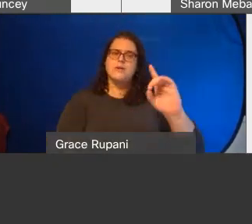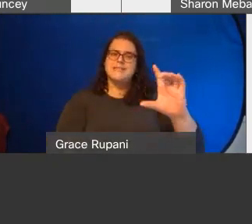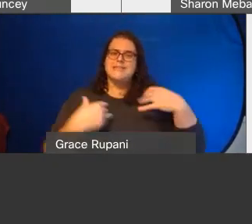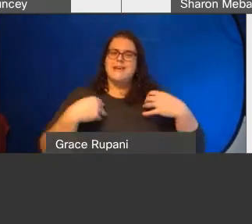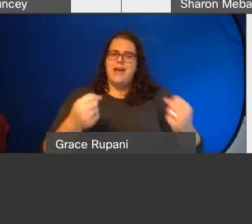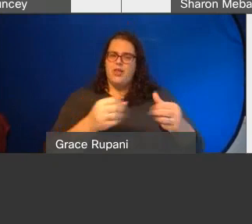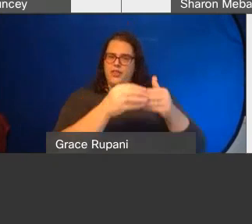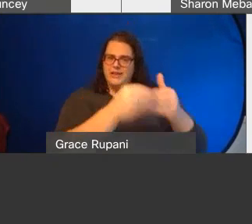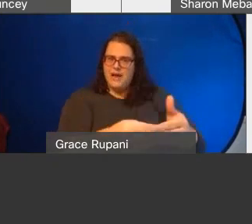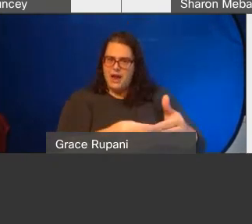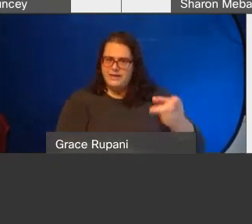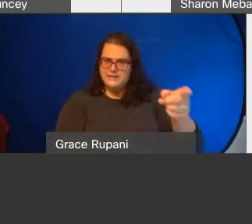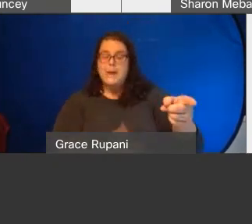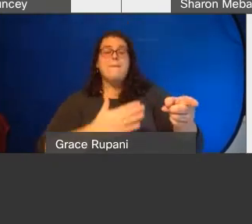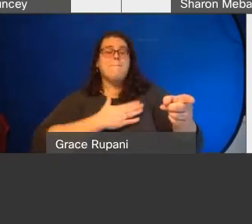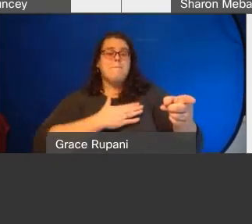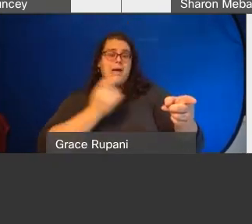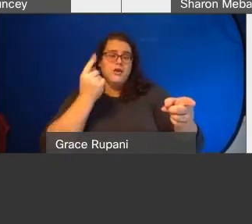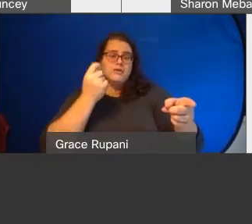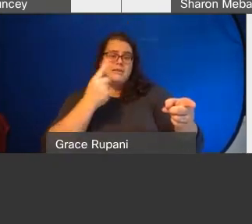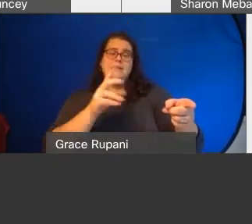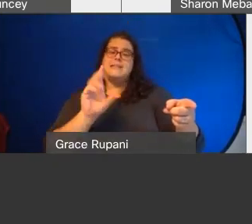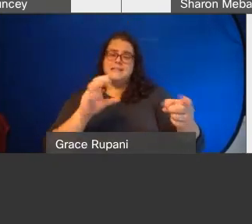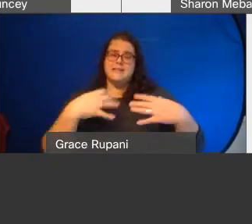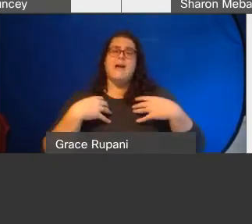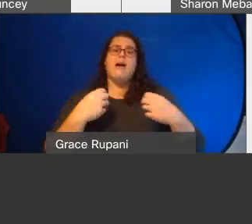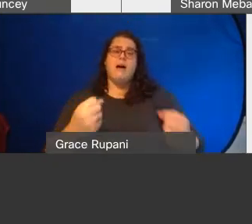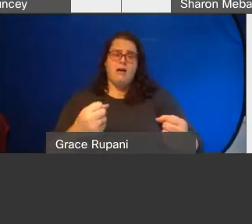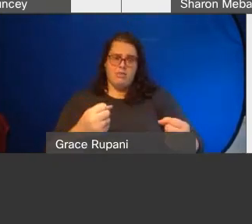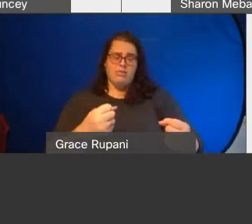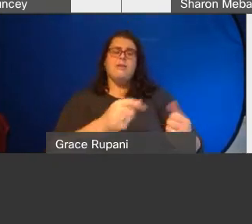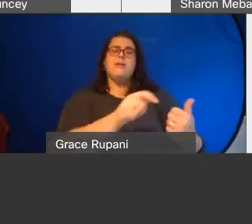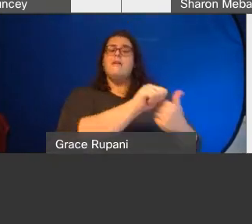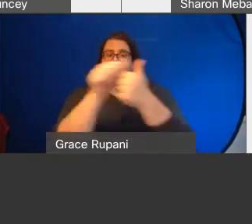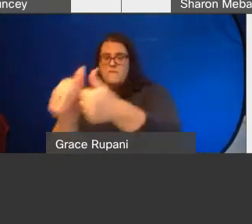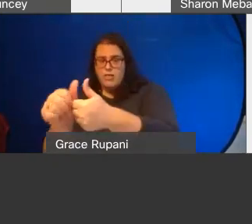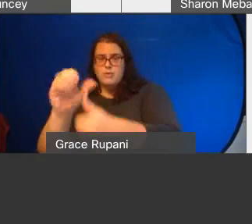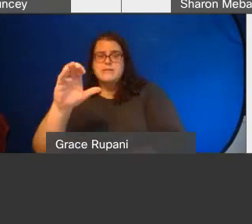that DC Health follows closely with what the CDC recommends.